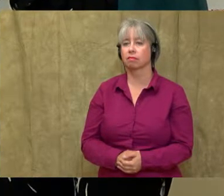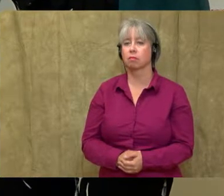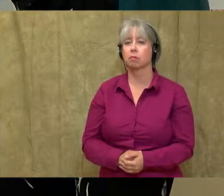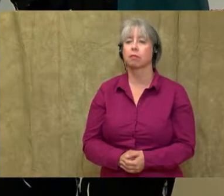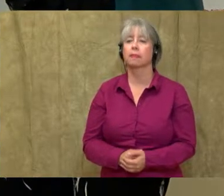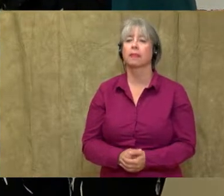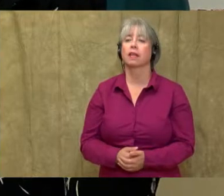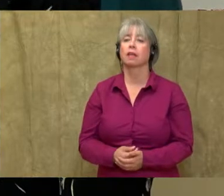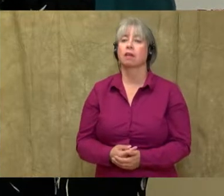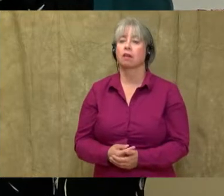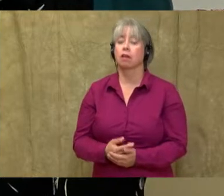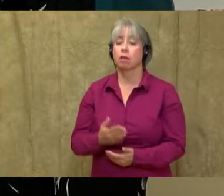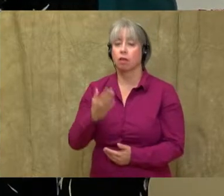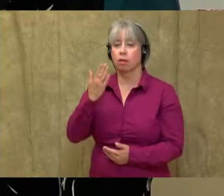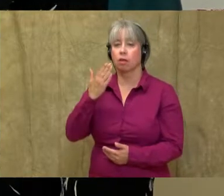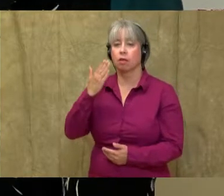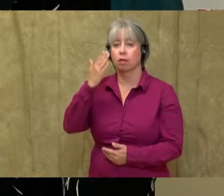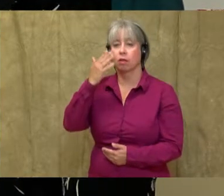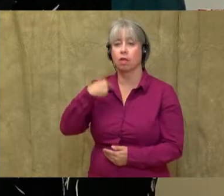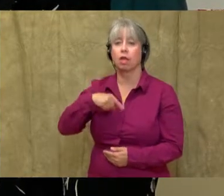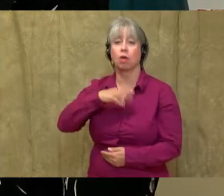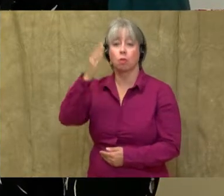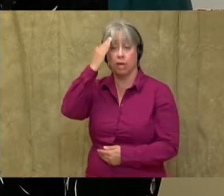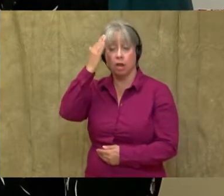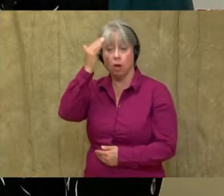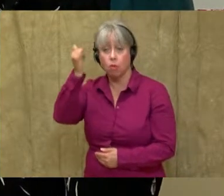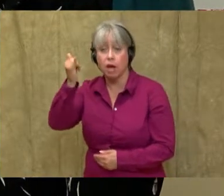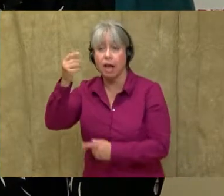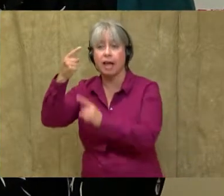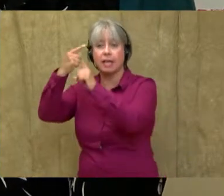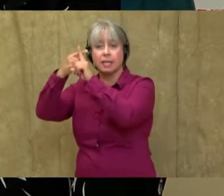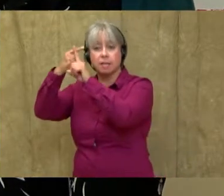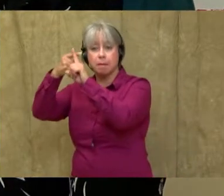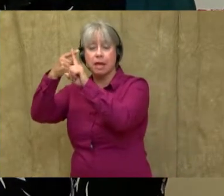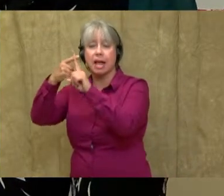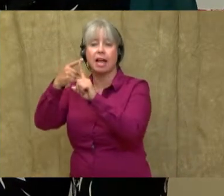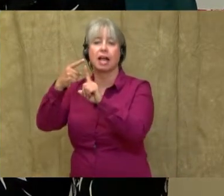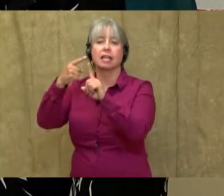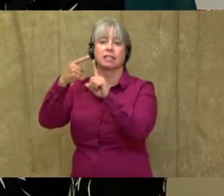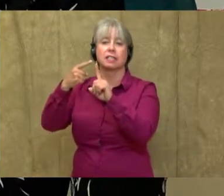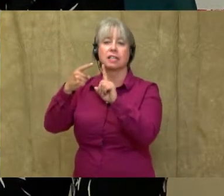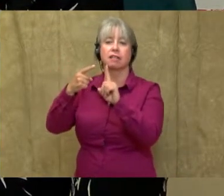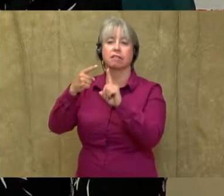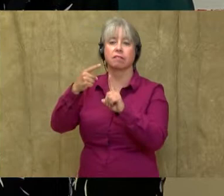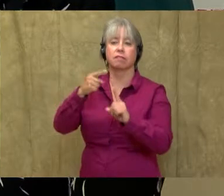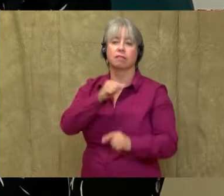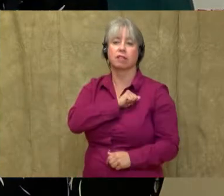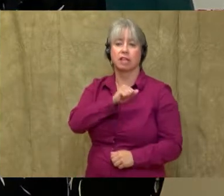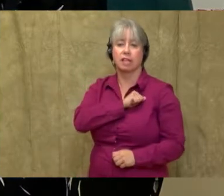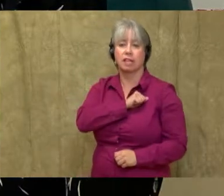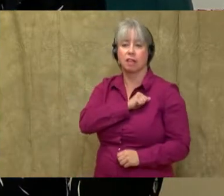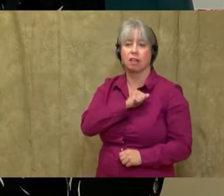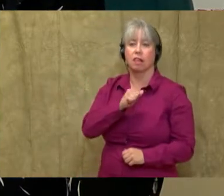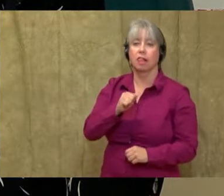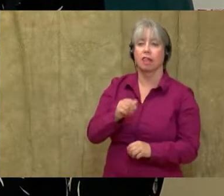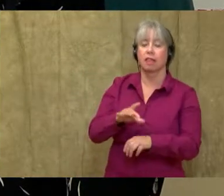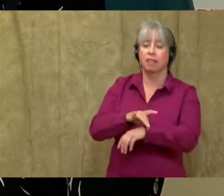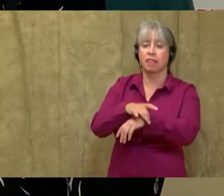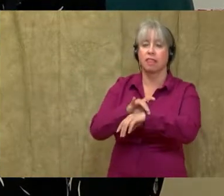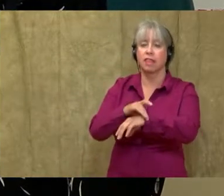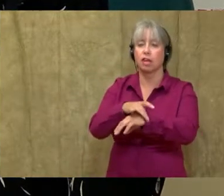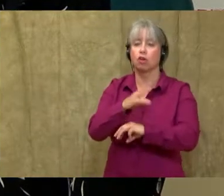We know that the author's attitude is positive and optimistic because she talks about everyone healing, not just everyone, but the earth as a whole